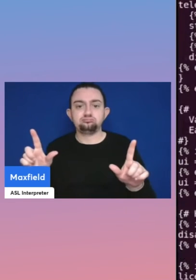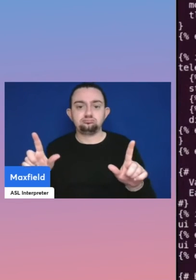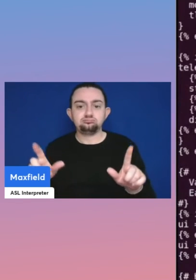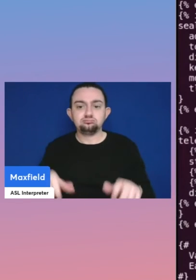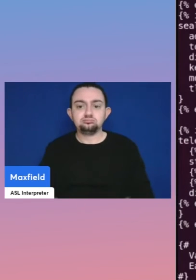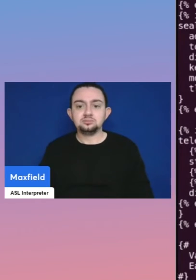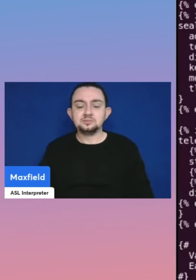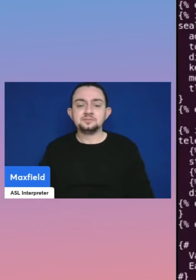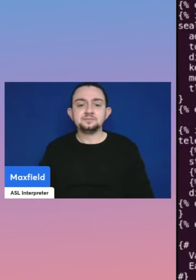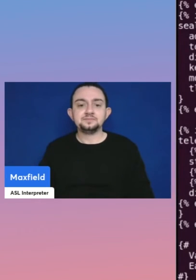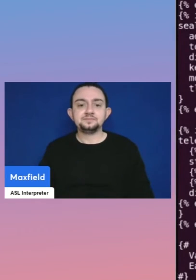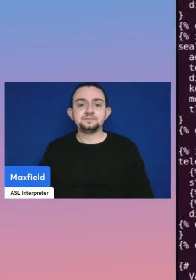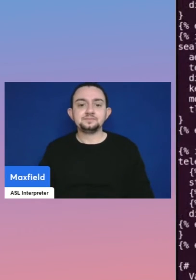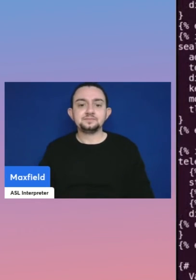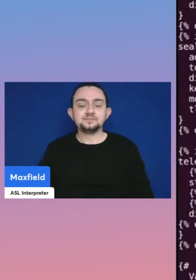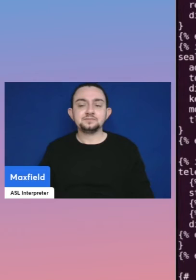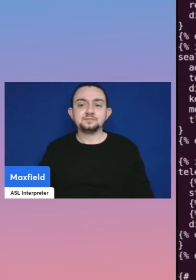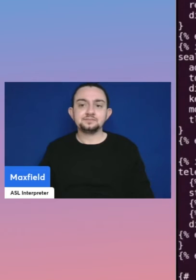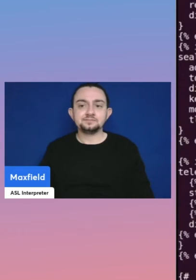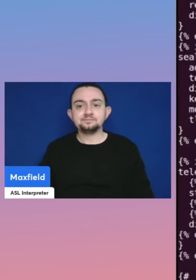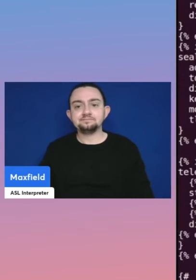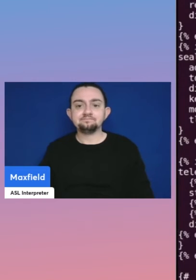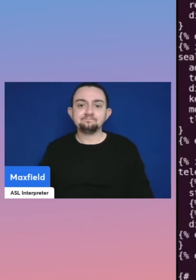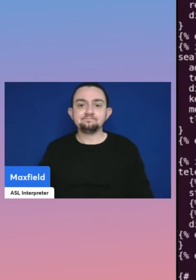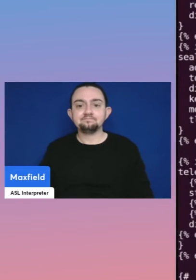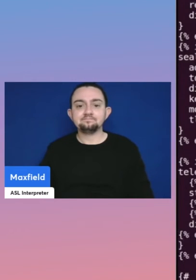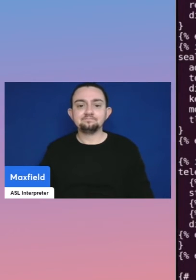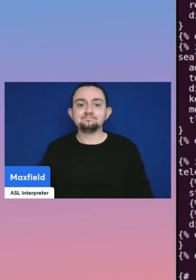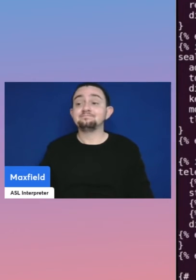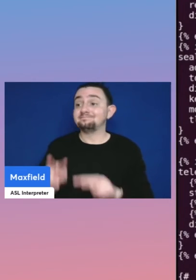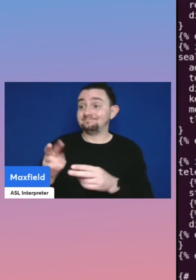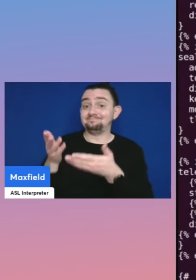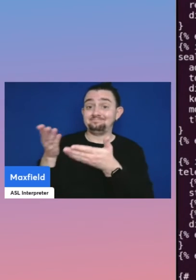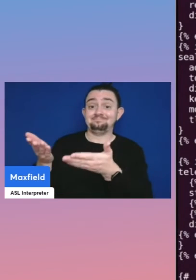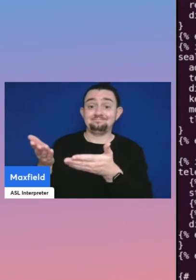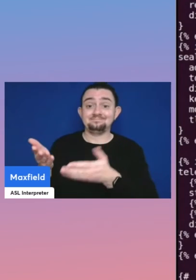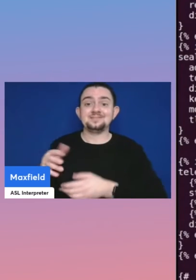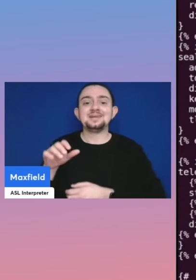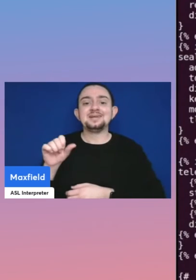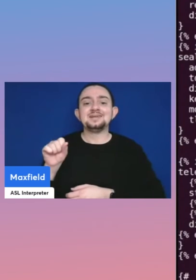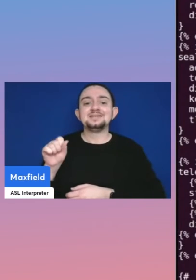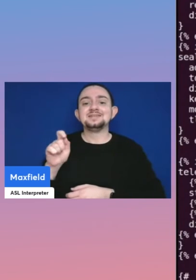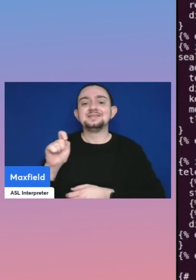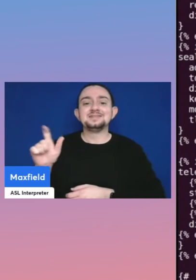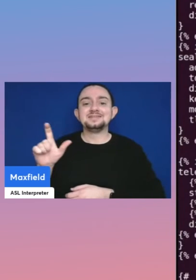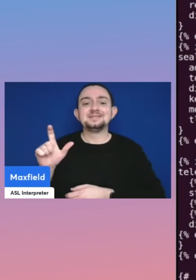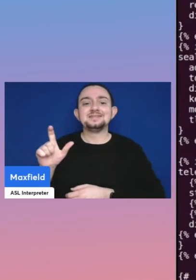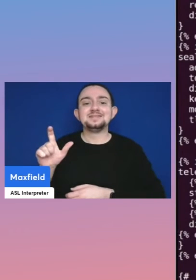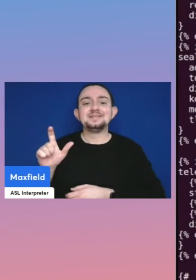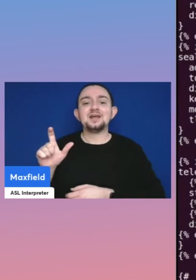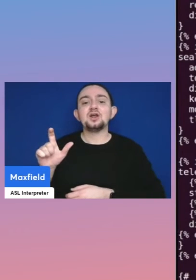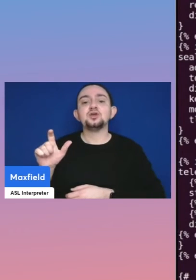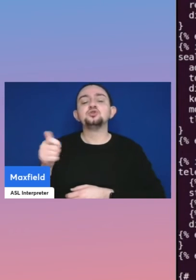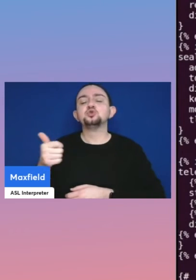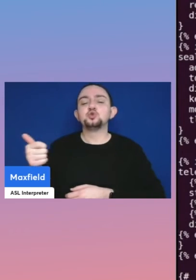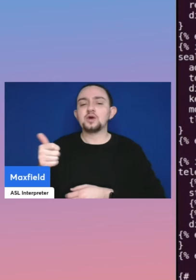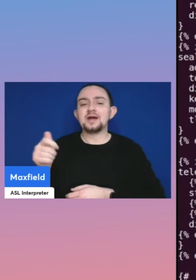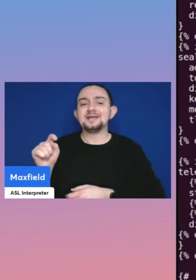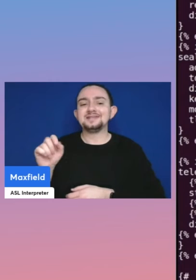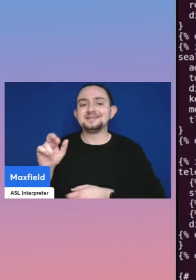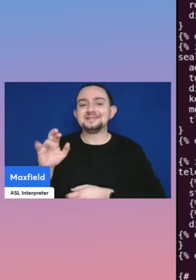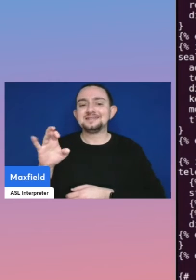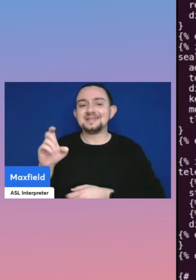I hoped to look there. So look here, seal transit. This takes certain, let's say,